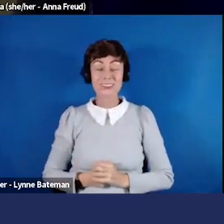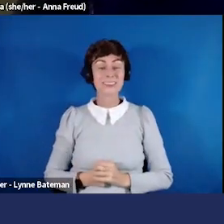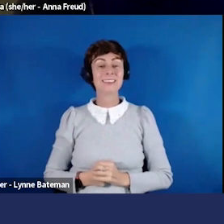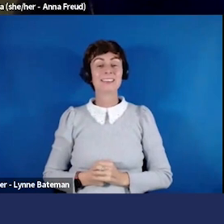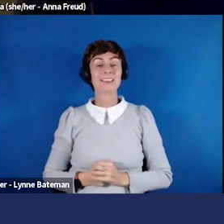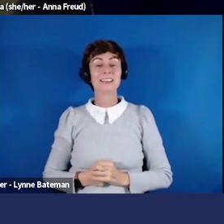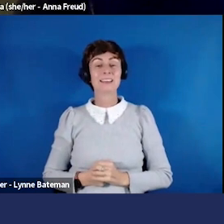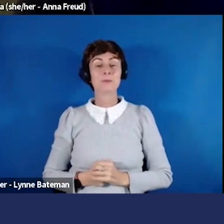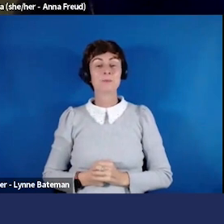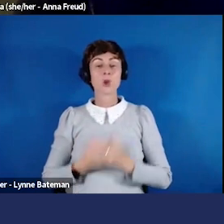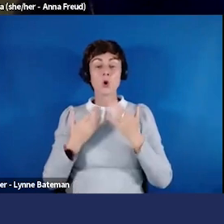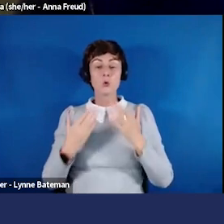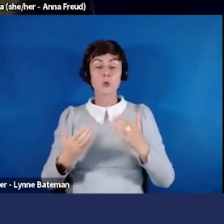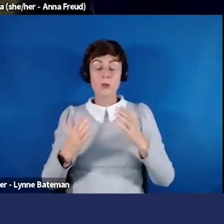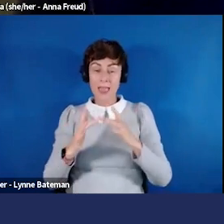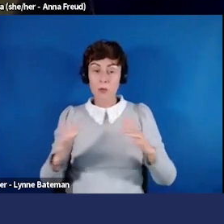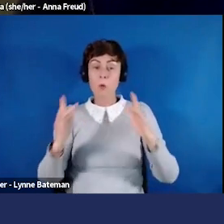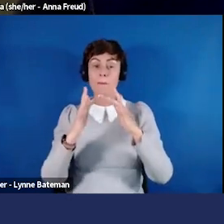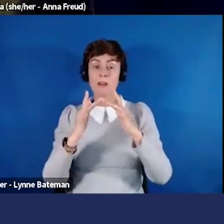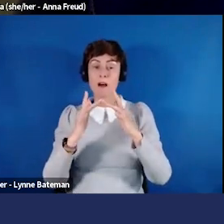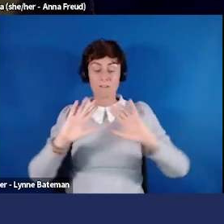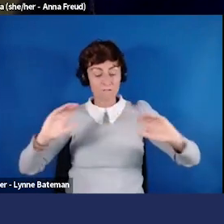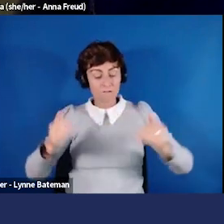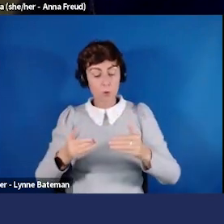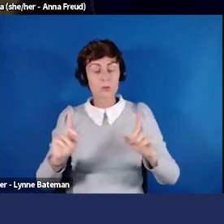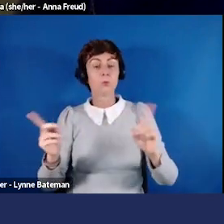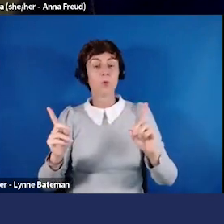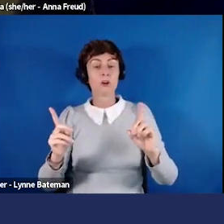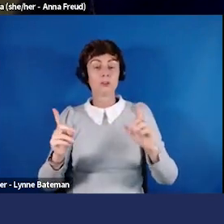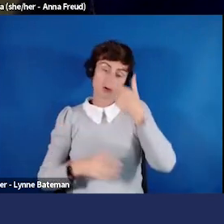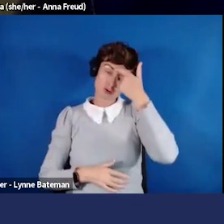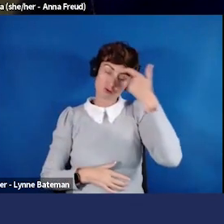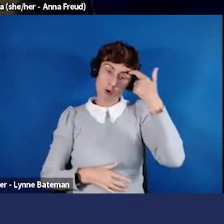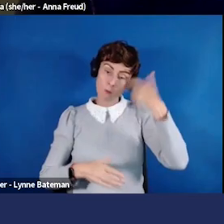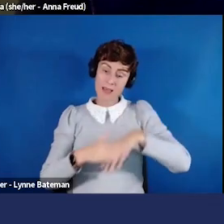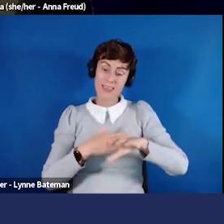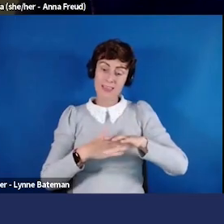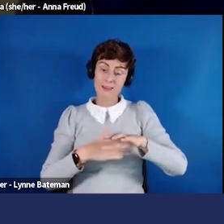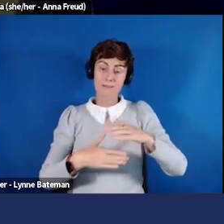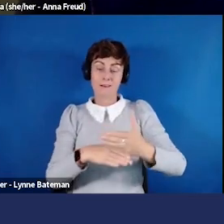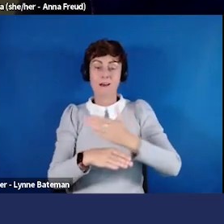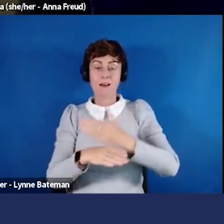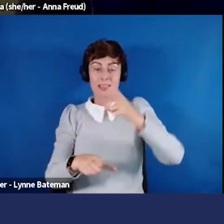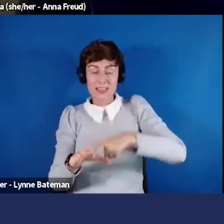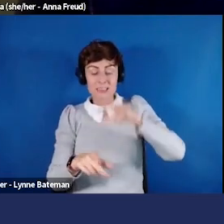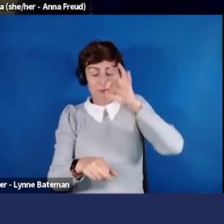Today's Early Years in Mind webinar is going to focus on trauma in the early years, birth trauma in particular.